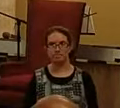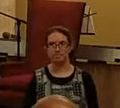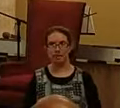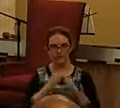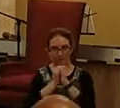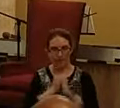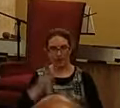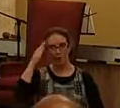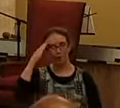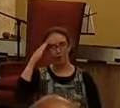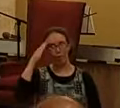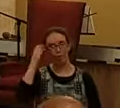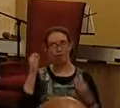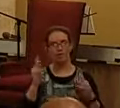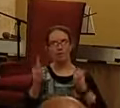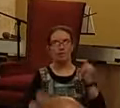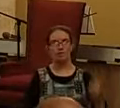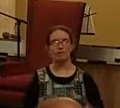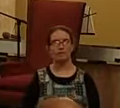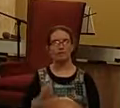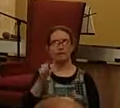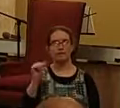Amen. I know a lot of folks that are dealing with